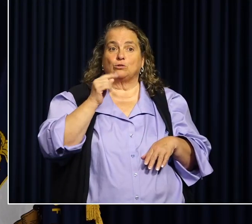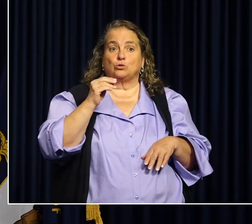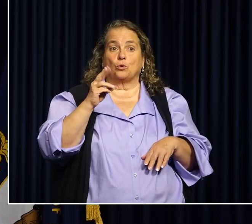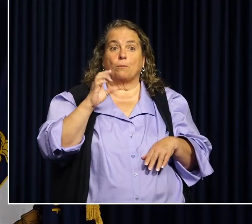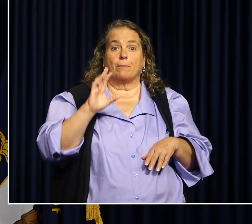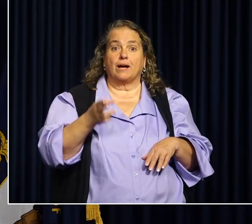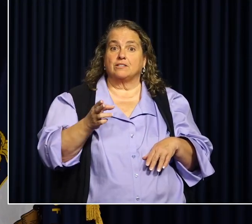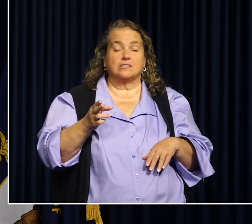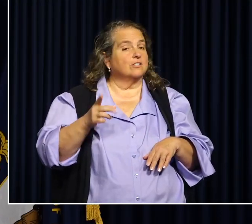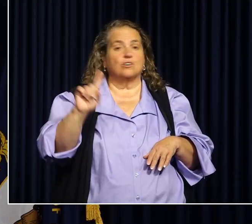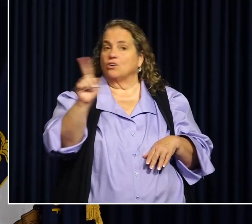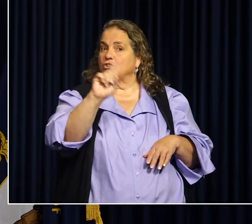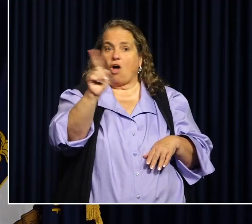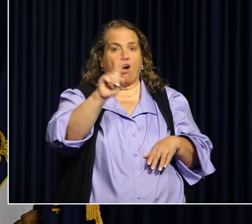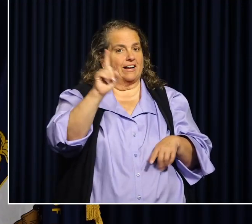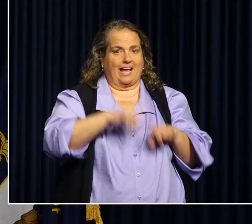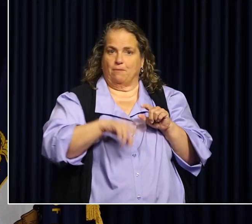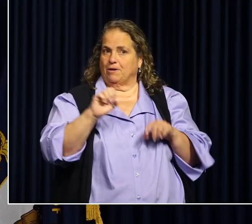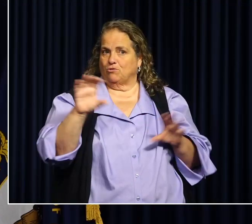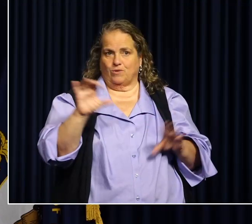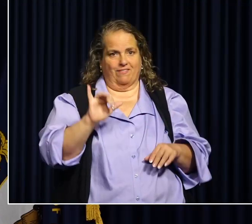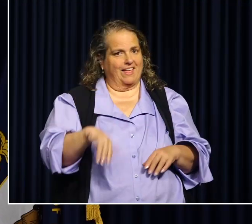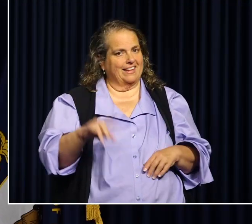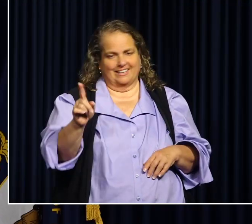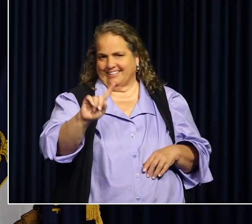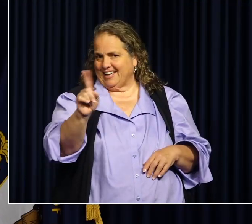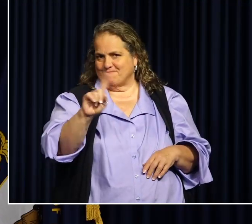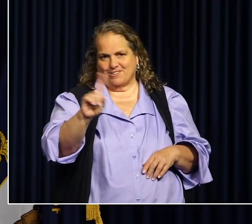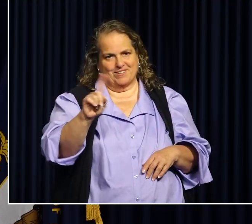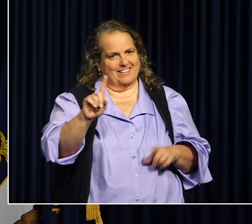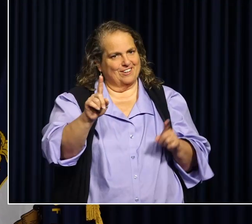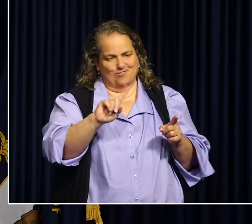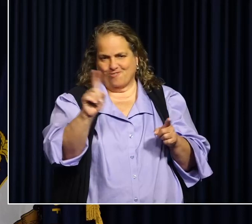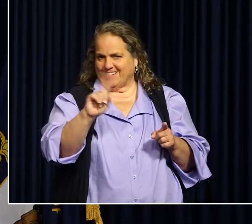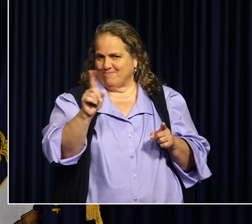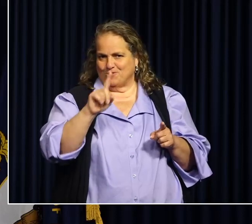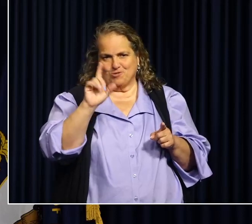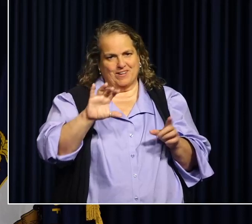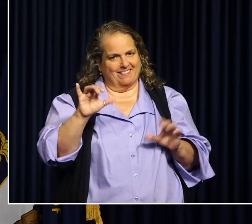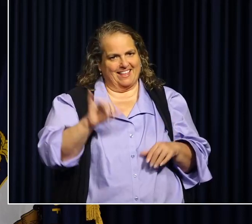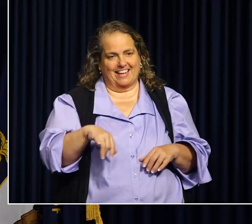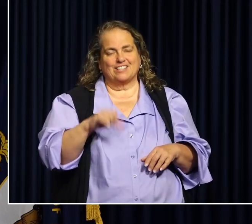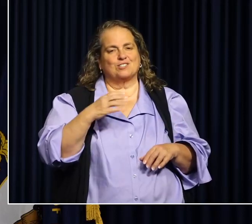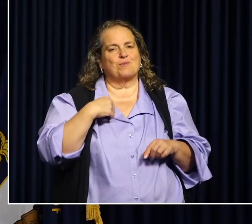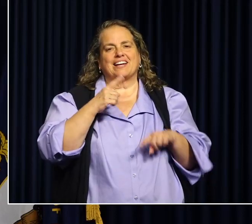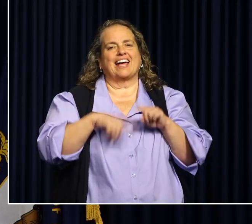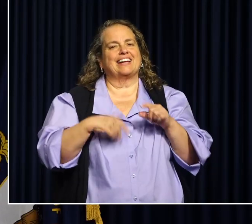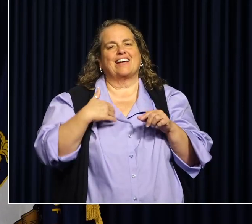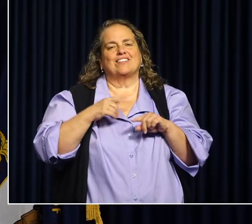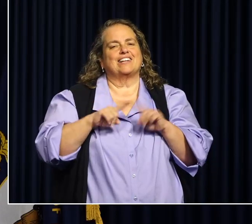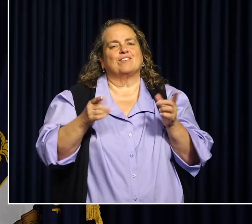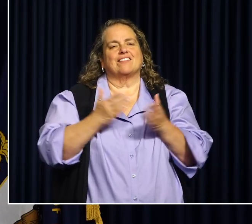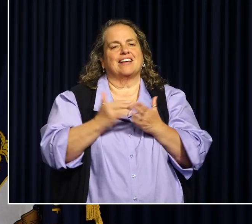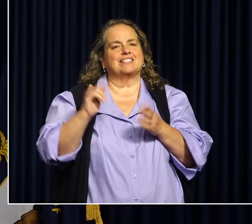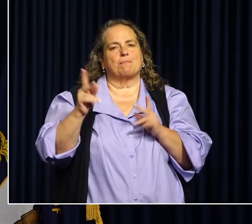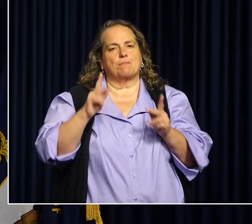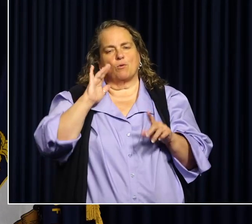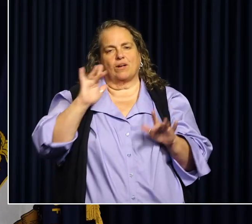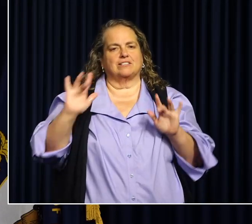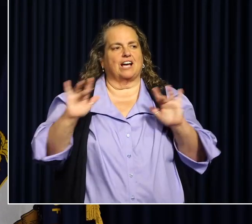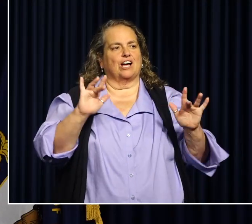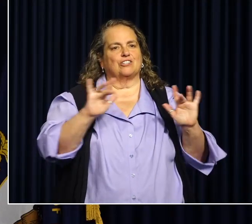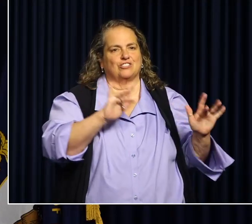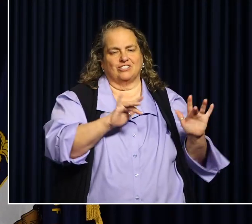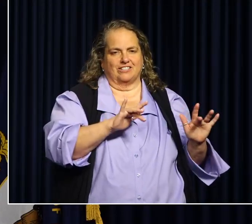y'all can't be doing that. So we can't have the different things that people would touch and then other people would come